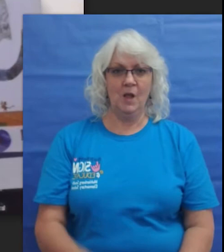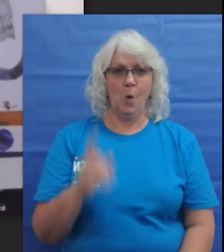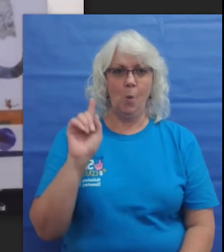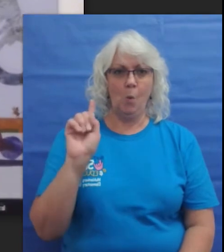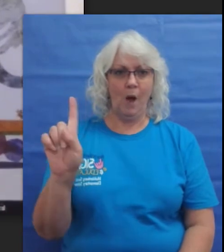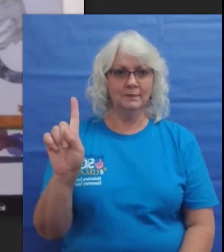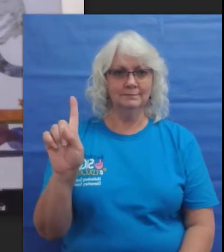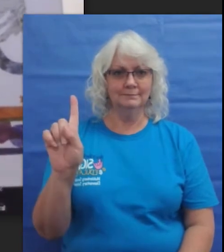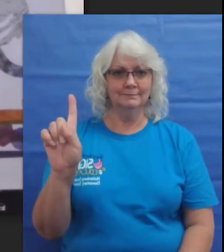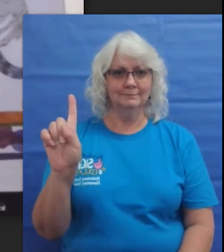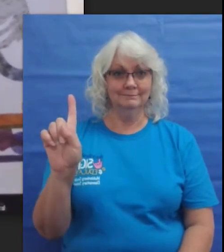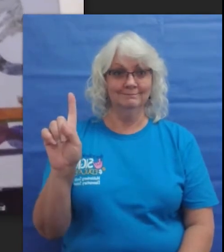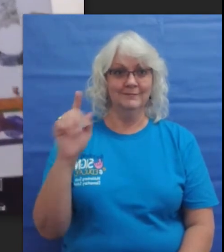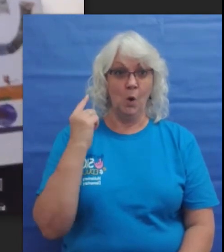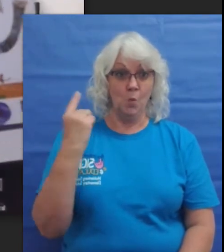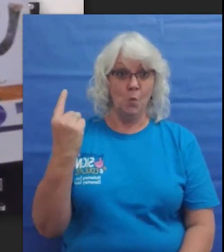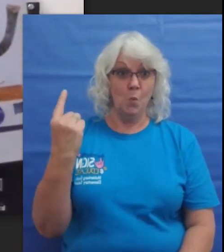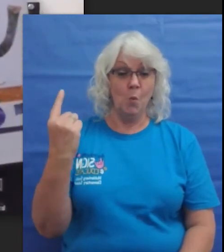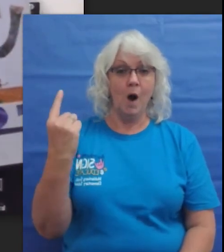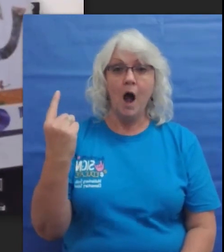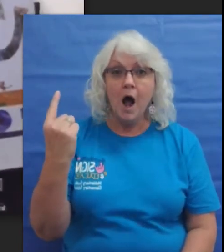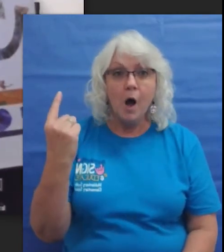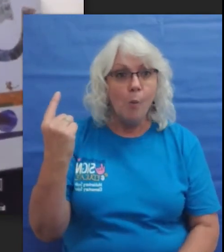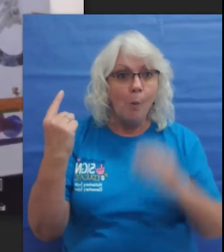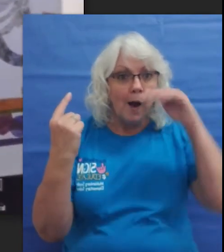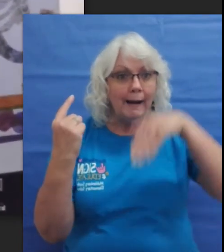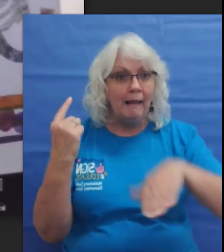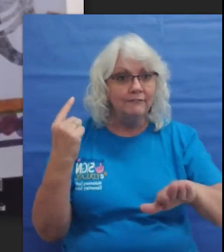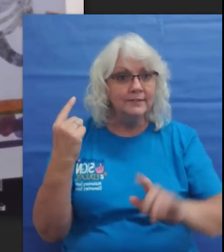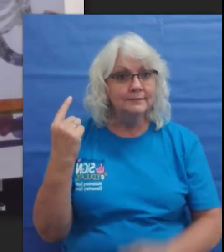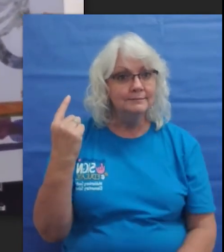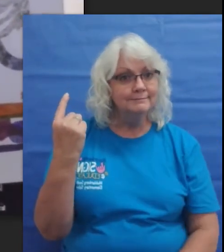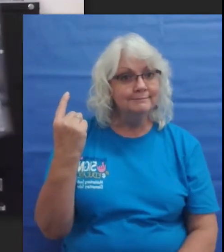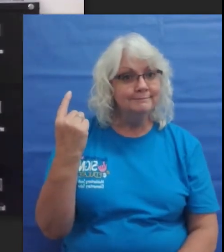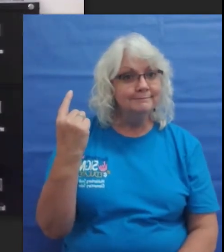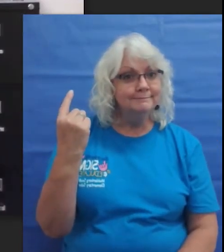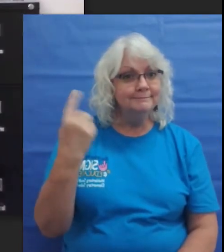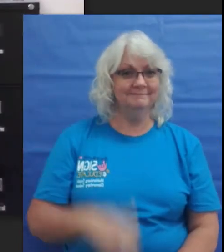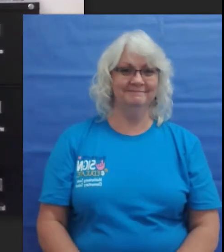One. There's only one elephant.